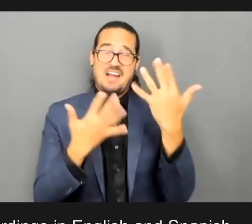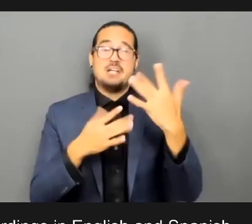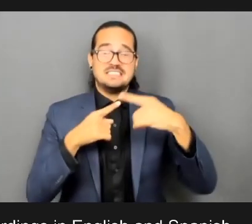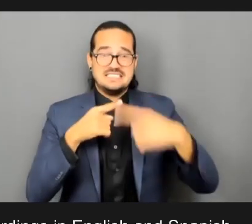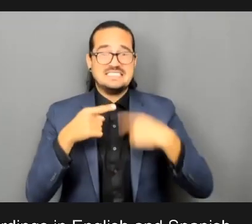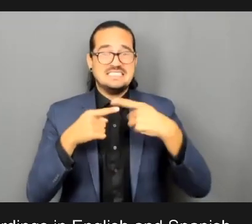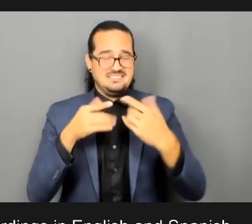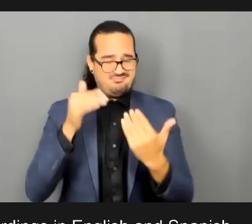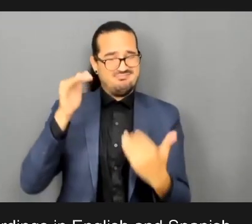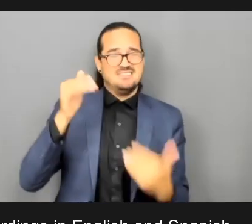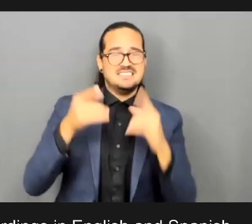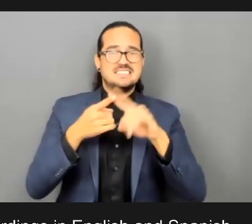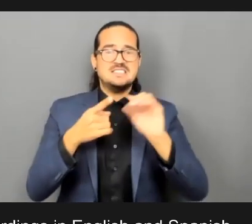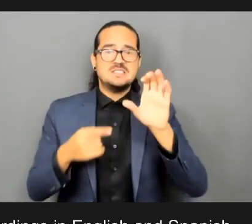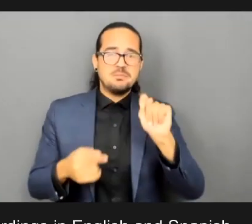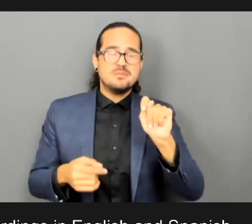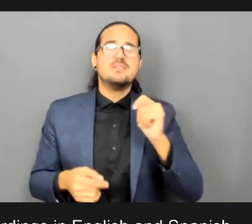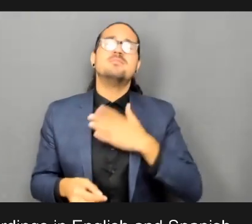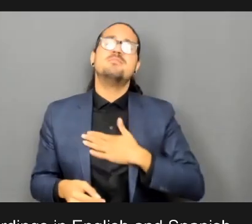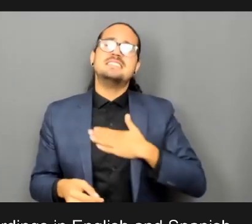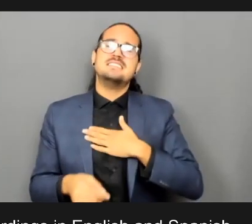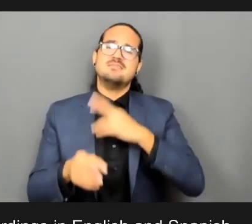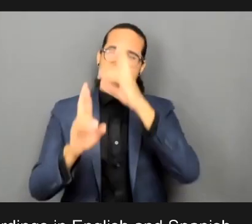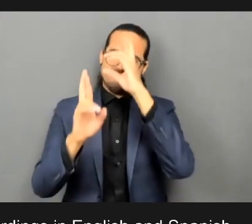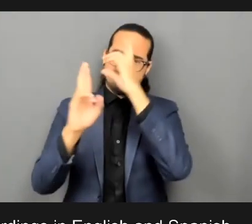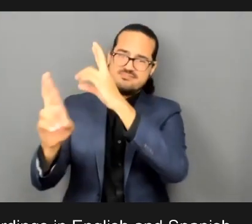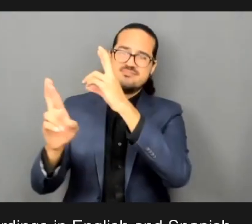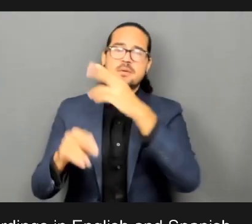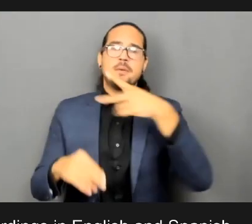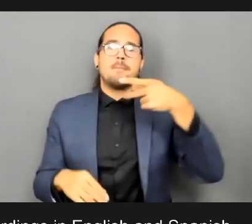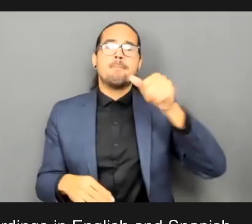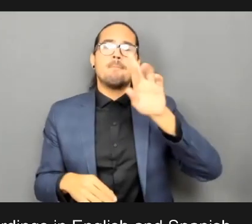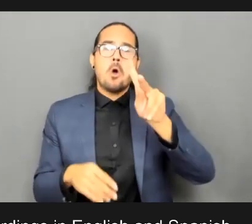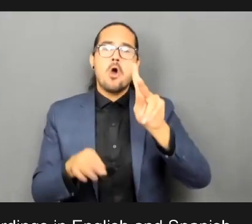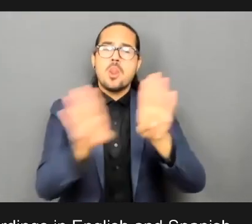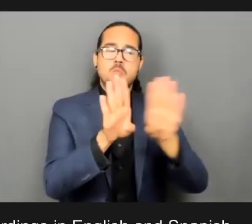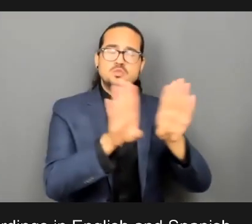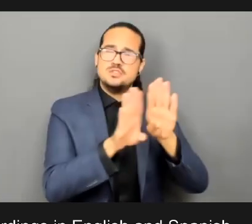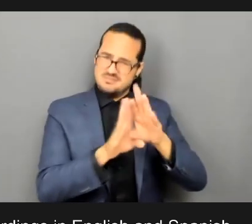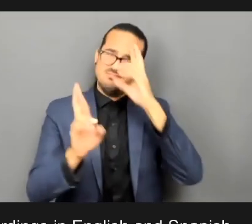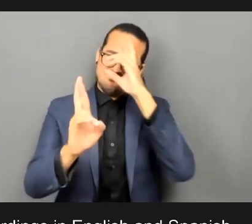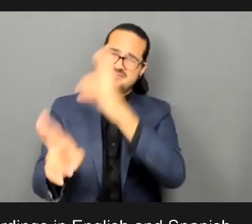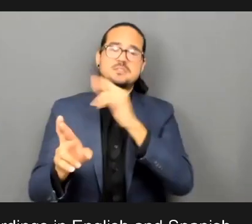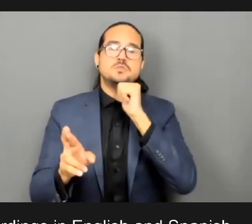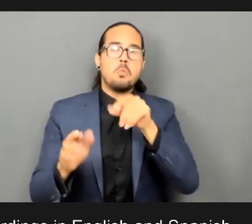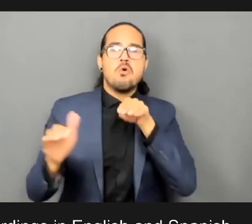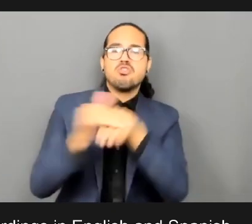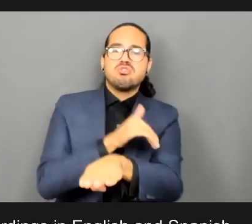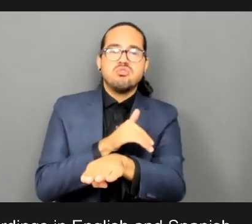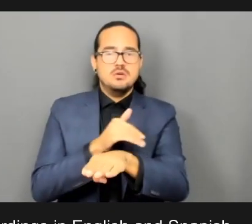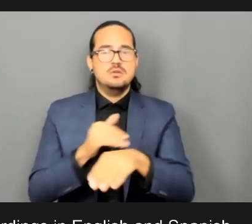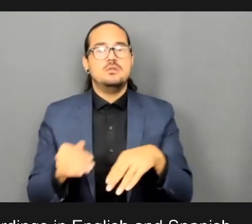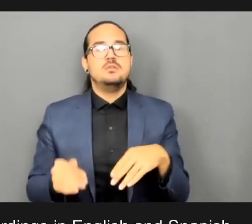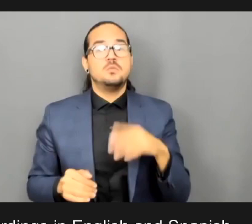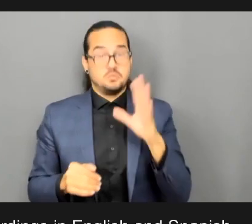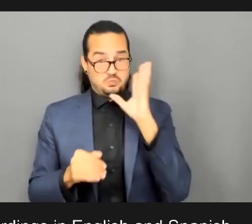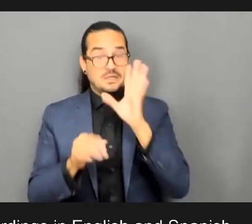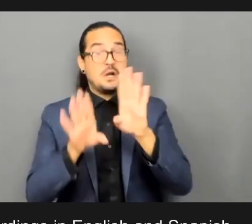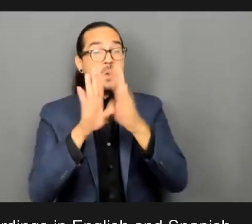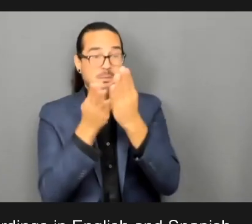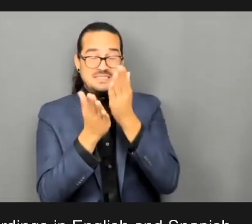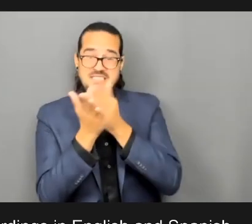park from a public safety perspective. There are areas of the park that will be opening up here. However, the fire area is closed and there are numerous